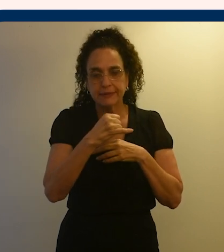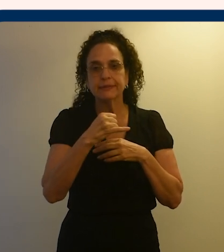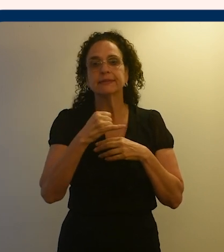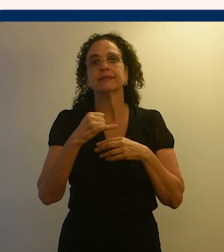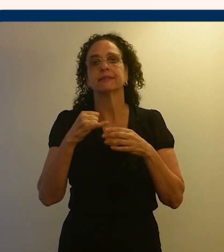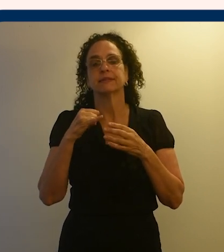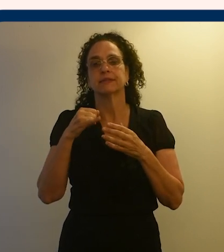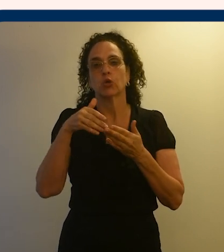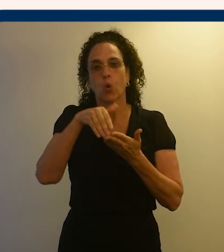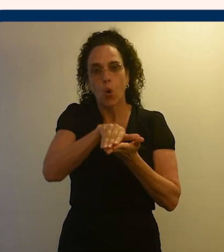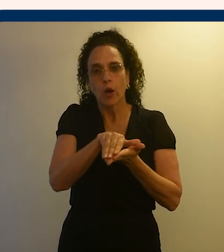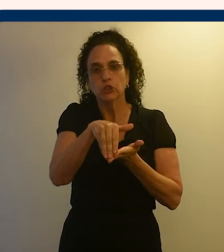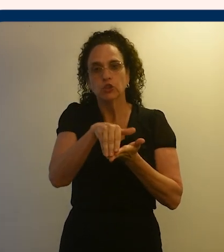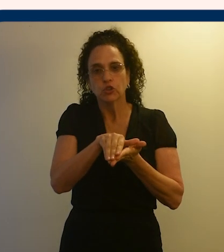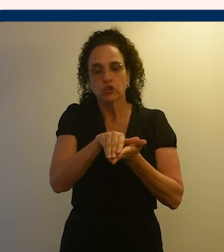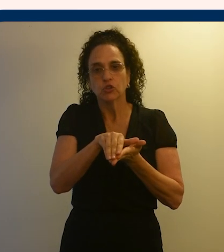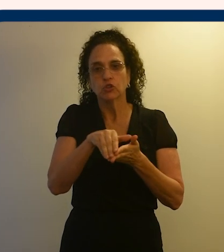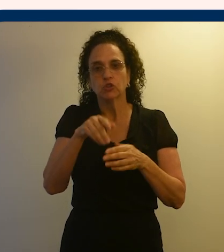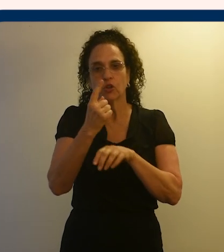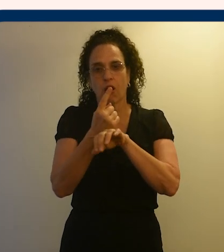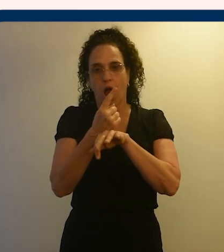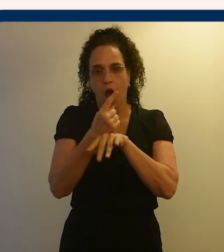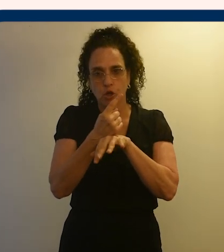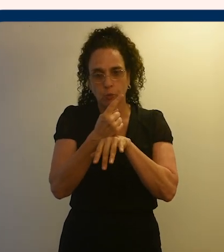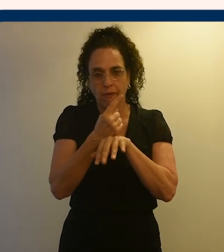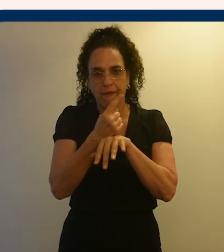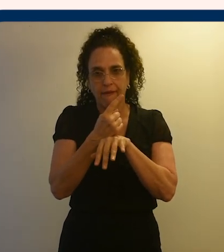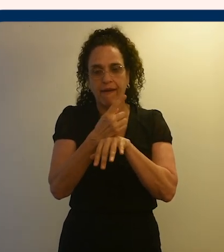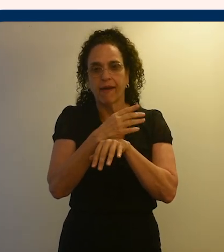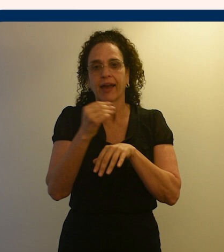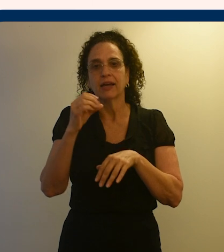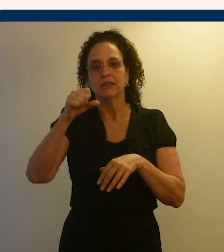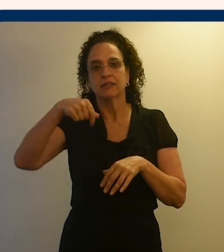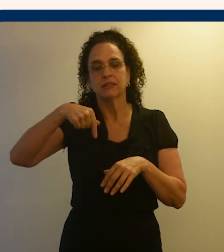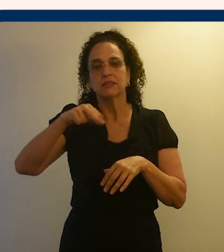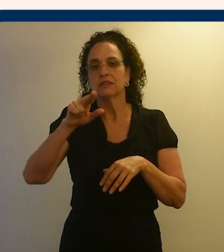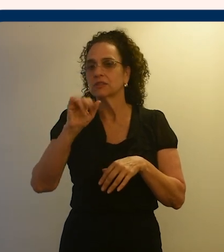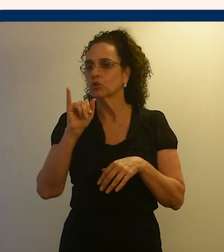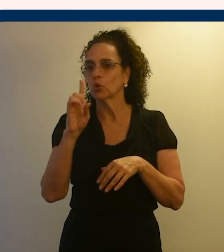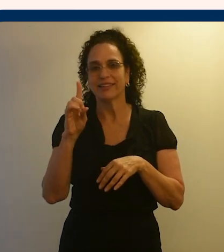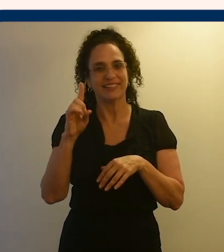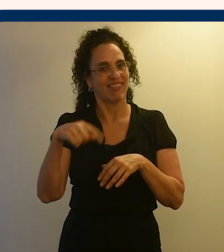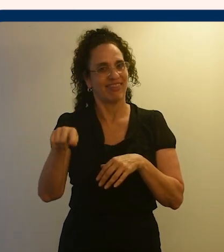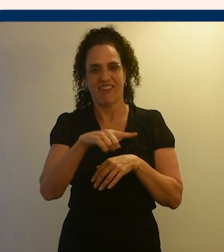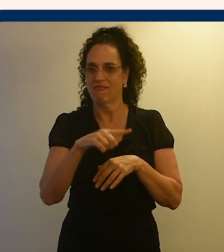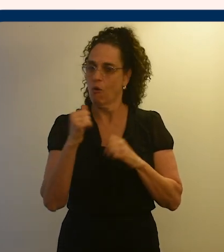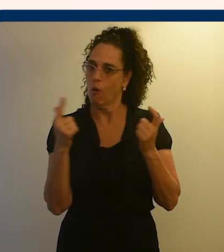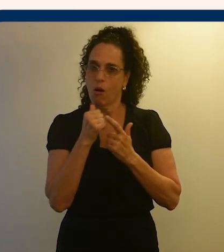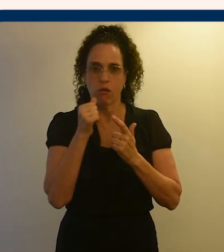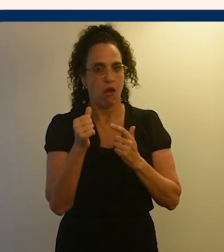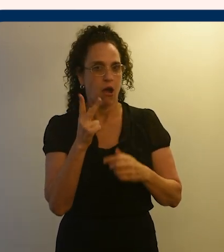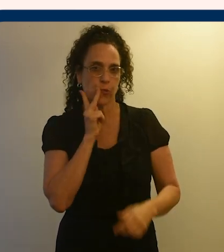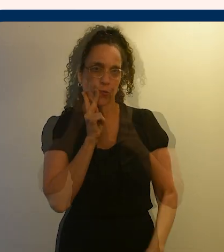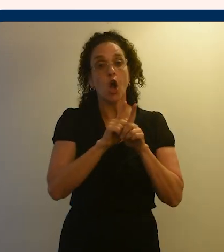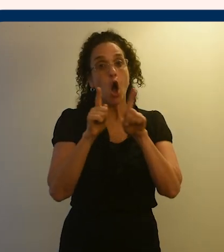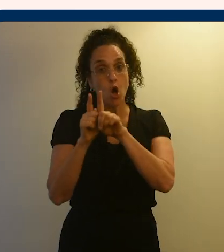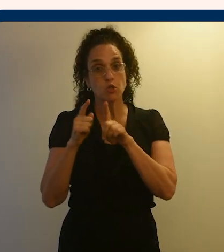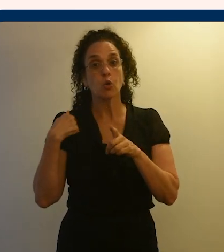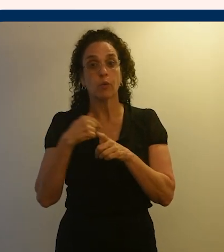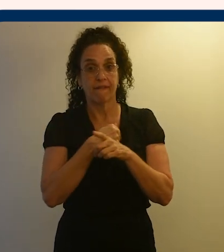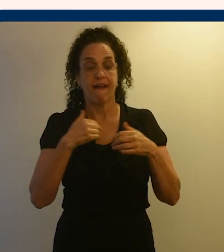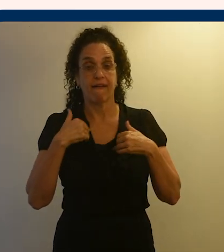octopi, and squid are not kosher. Also, scaleless fish like